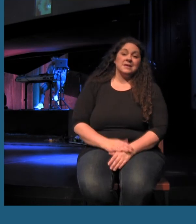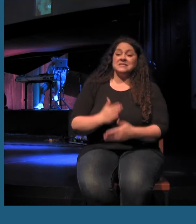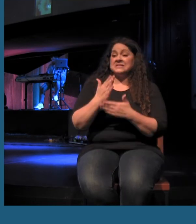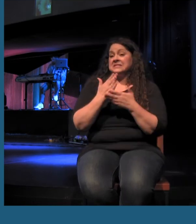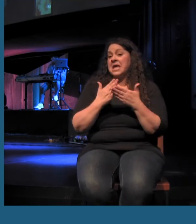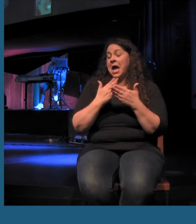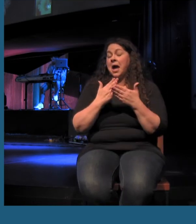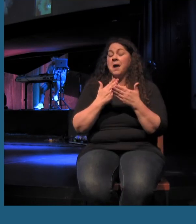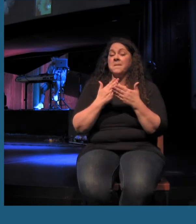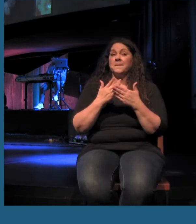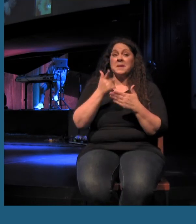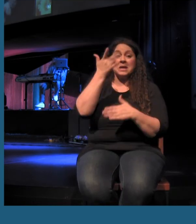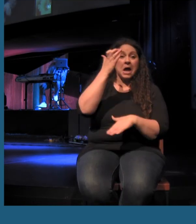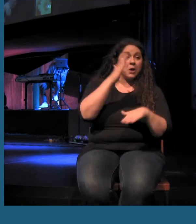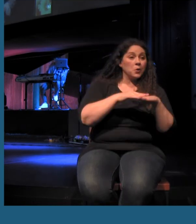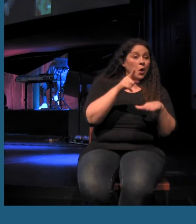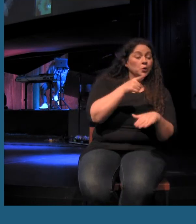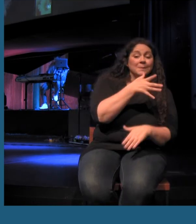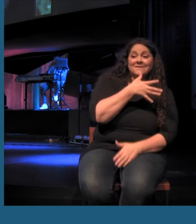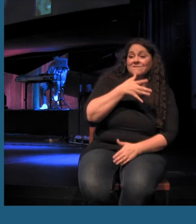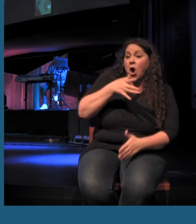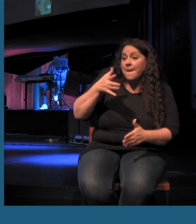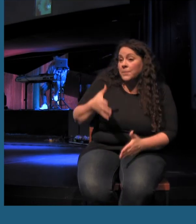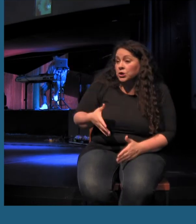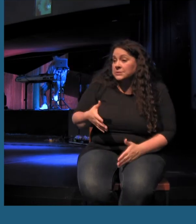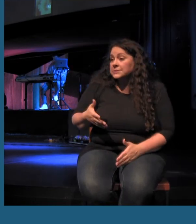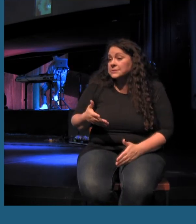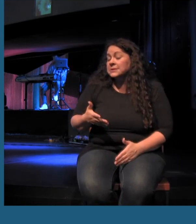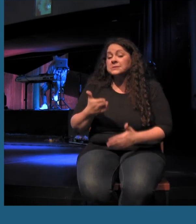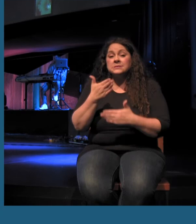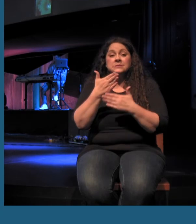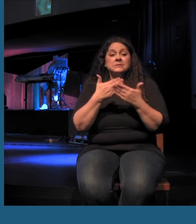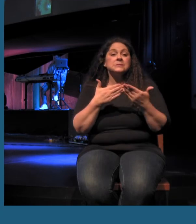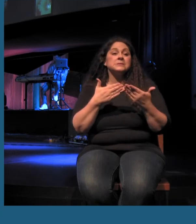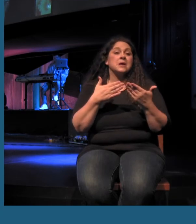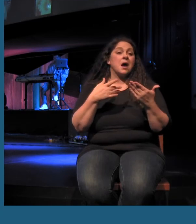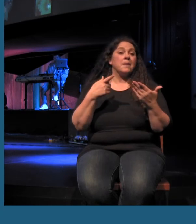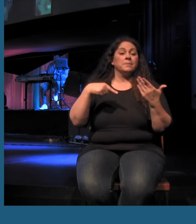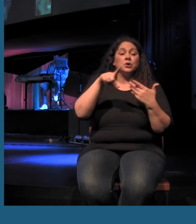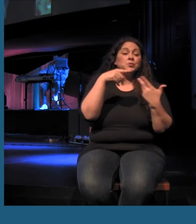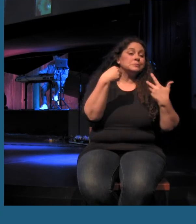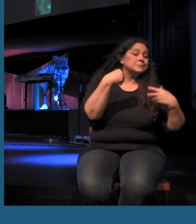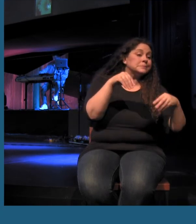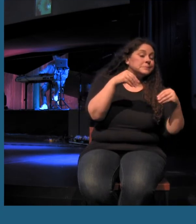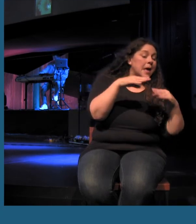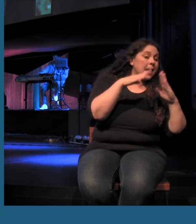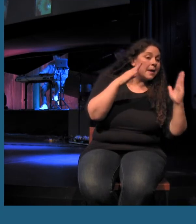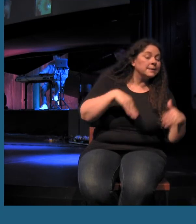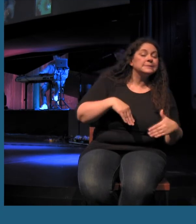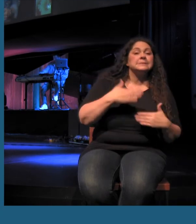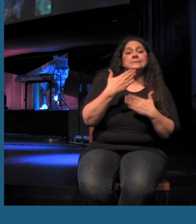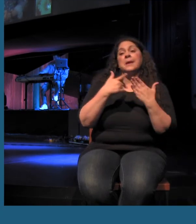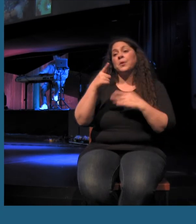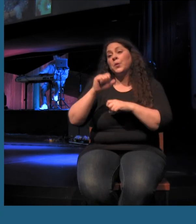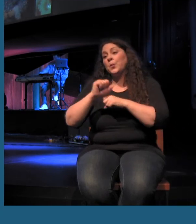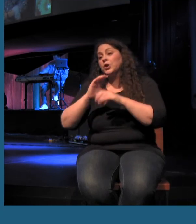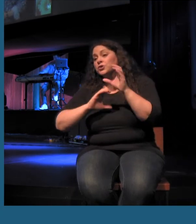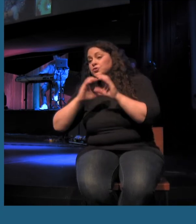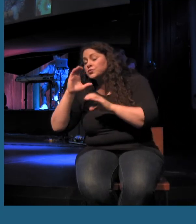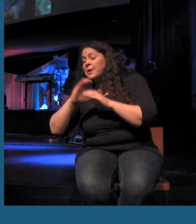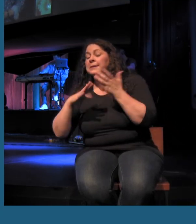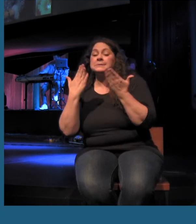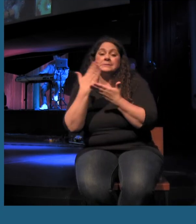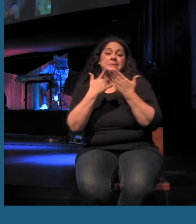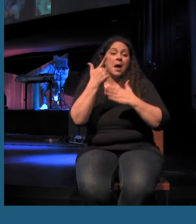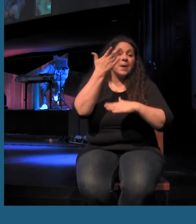Some of you are called to be farmers. Some of you are called to sell real estate. Some of you are called to be in construction. Some of you are called to